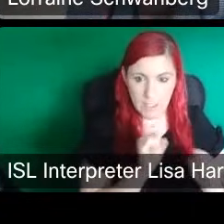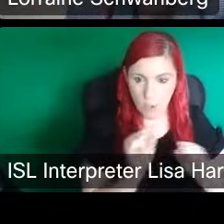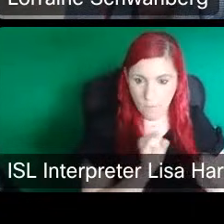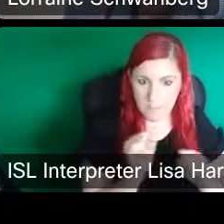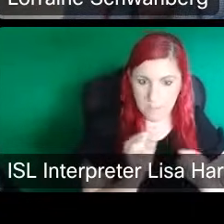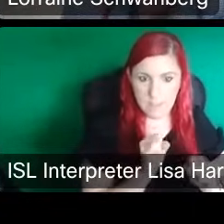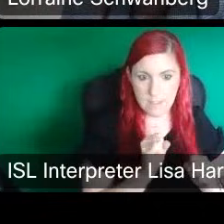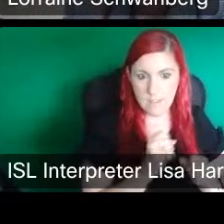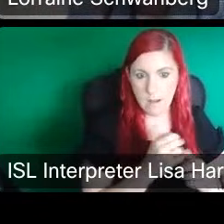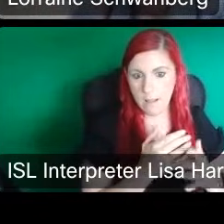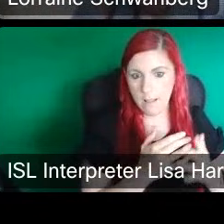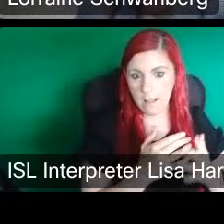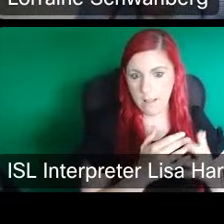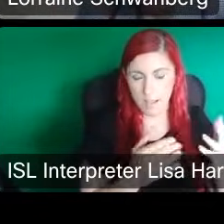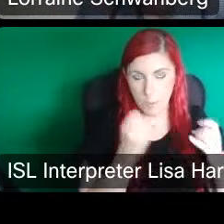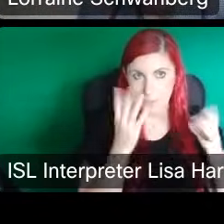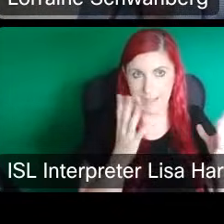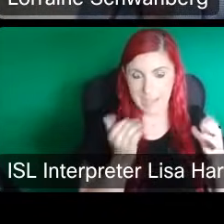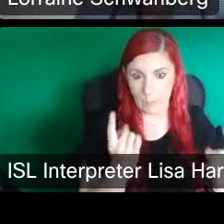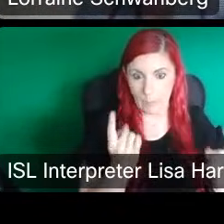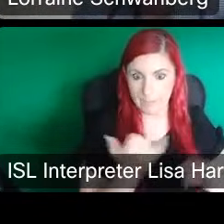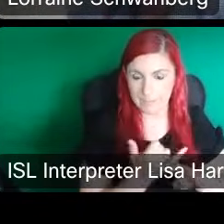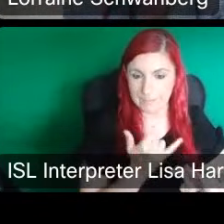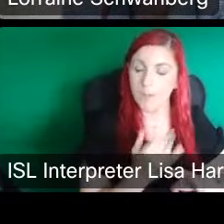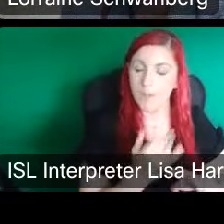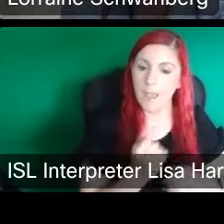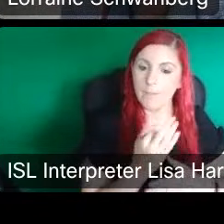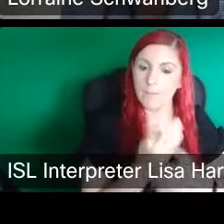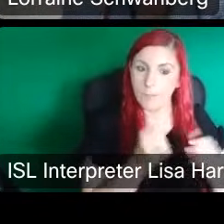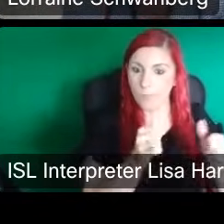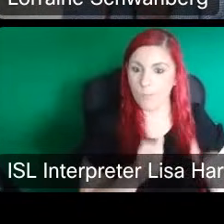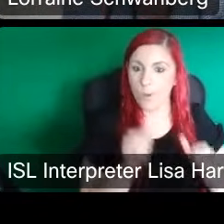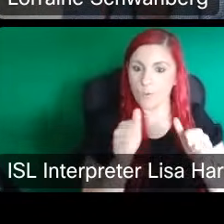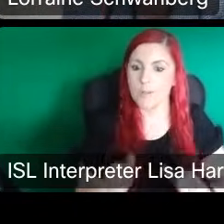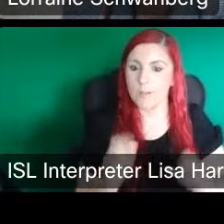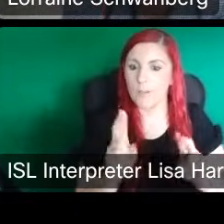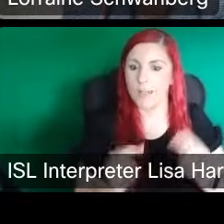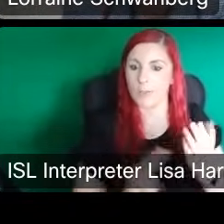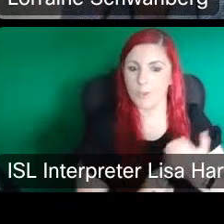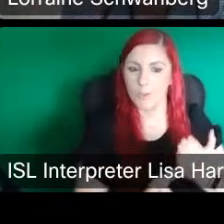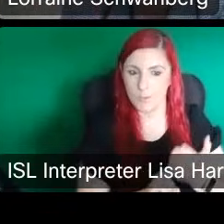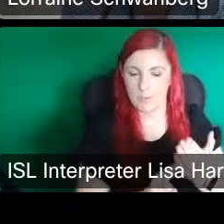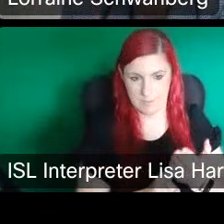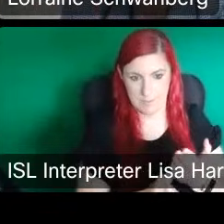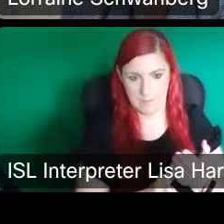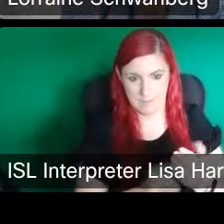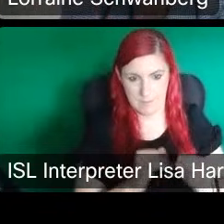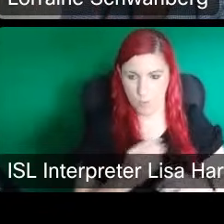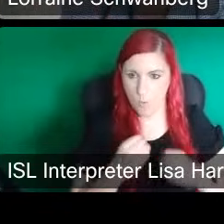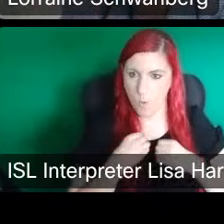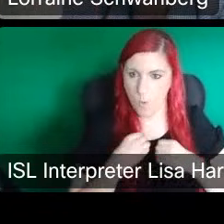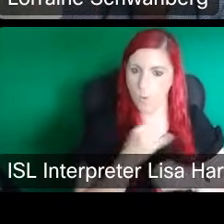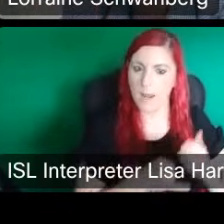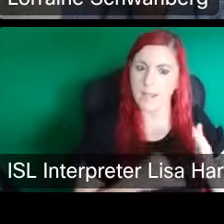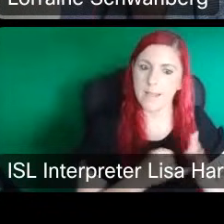leave anybody out. We have a couple of posters as well that you can use. So there's an open disclosure policy launch